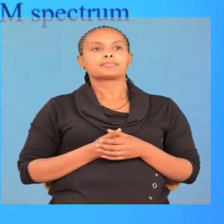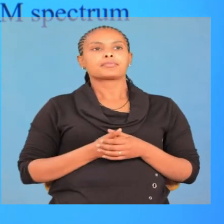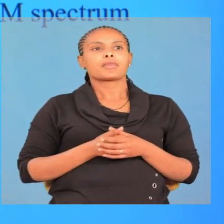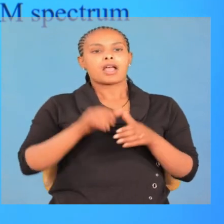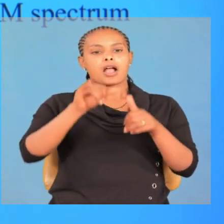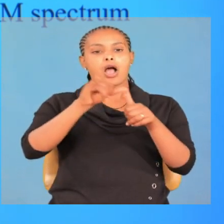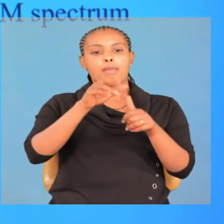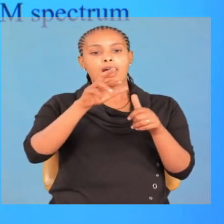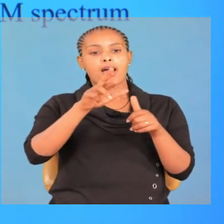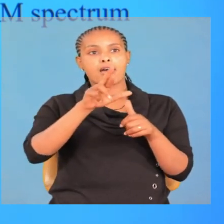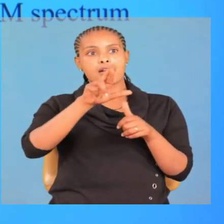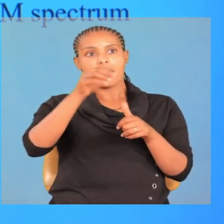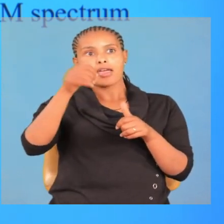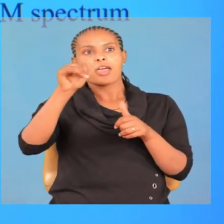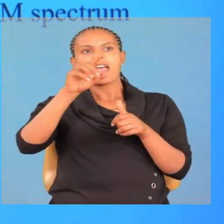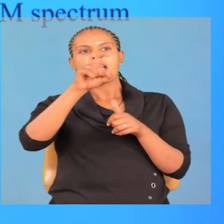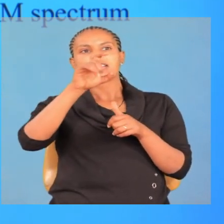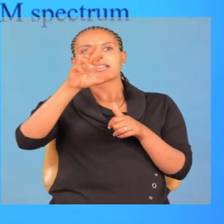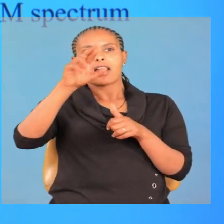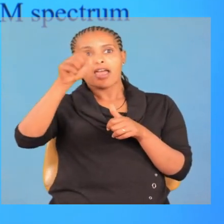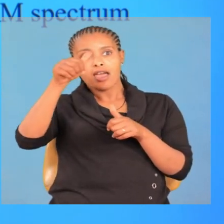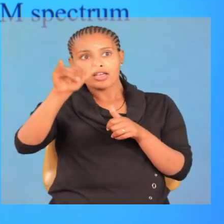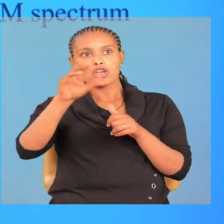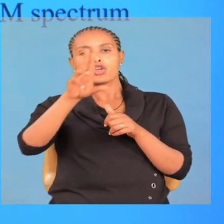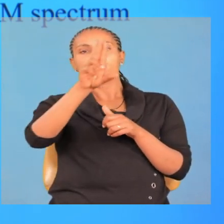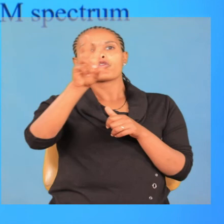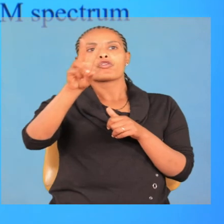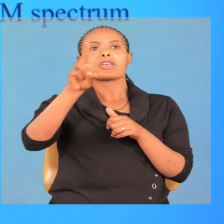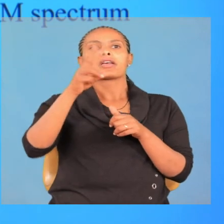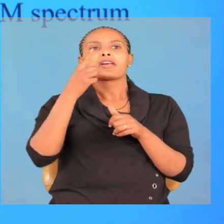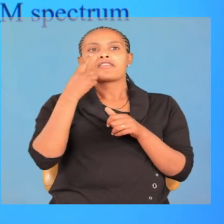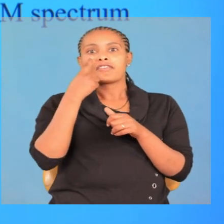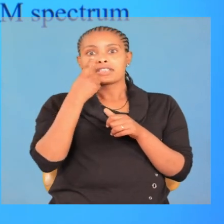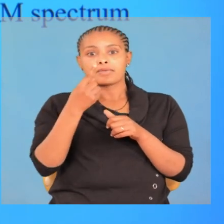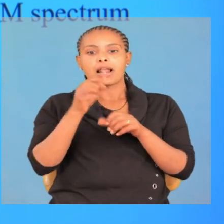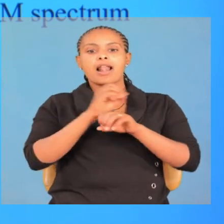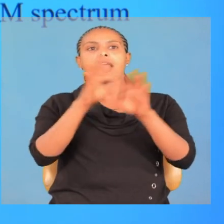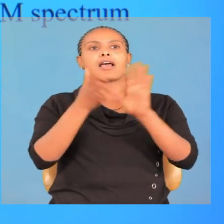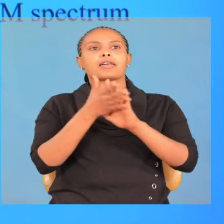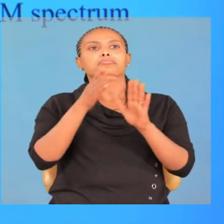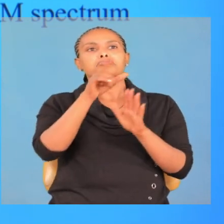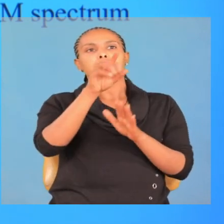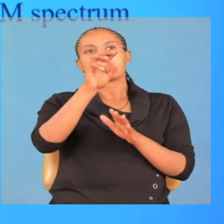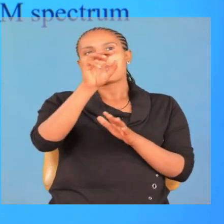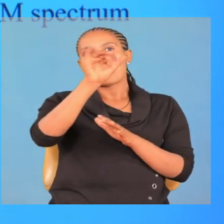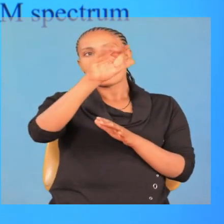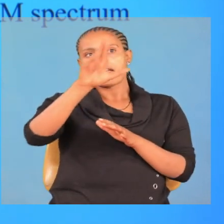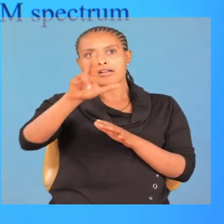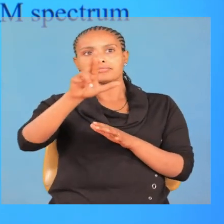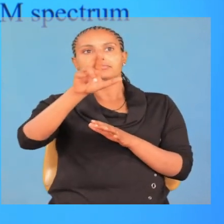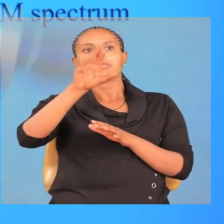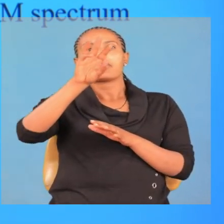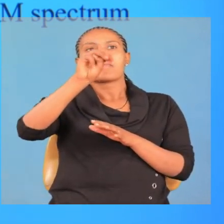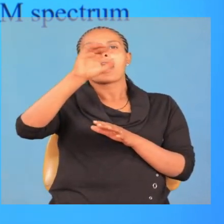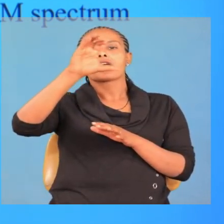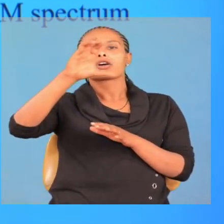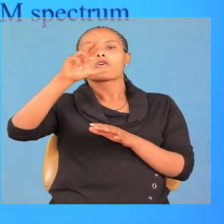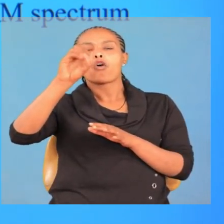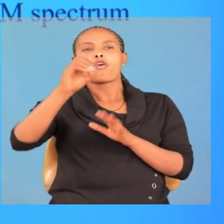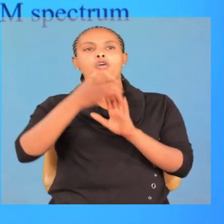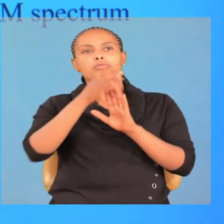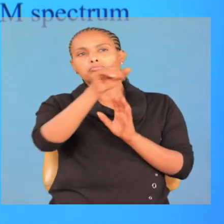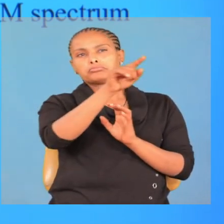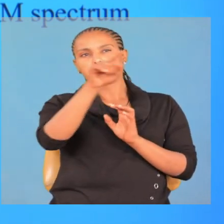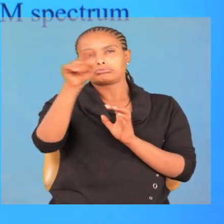Gamma ray, X-ray, UV, visible light, infrared, microwave, TV wave, radio